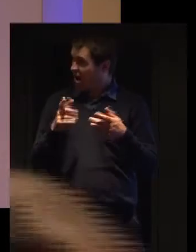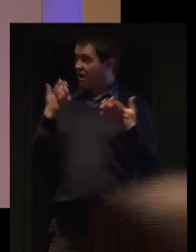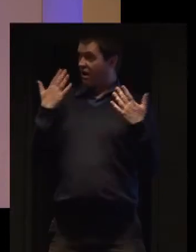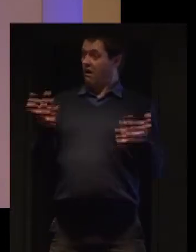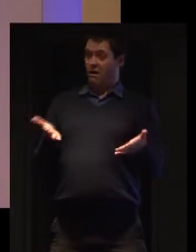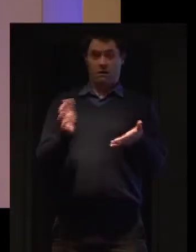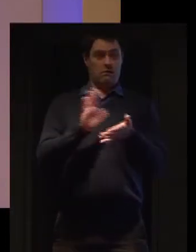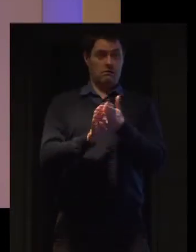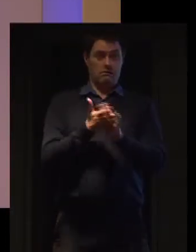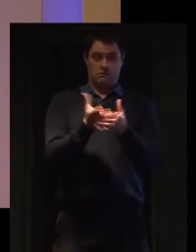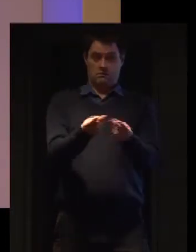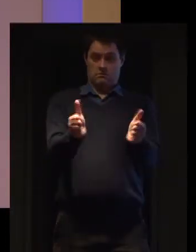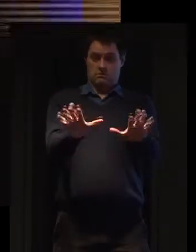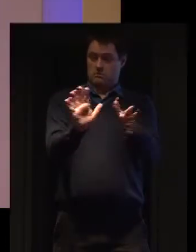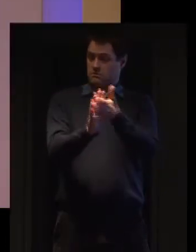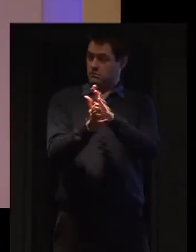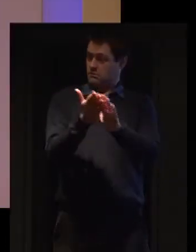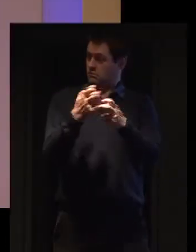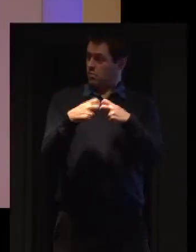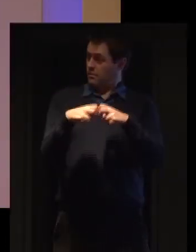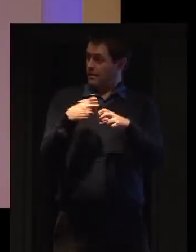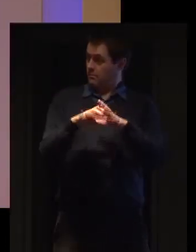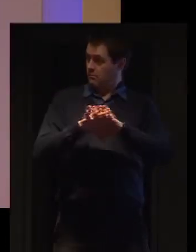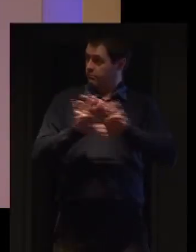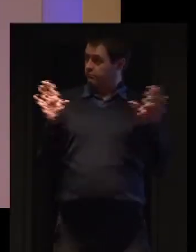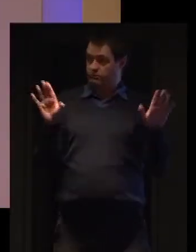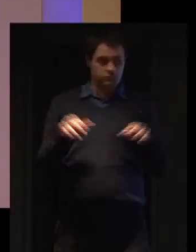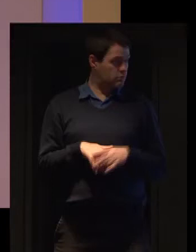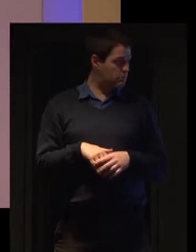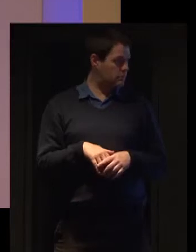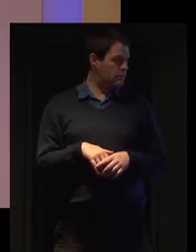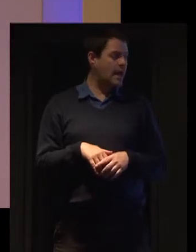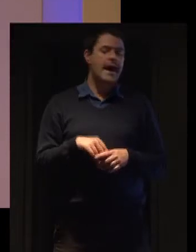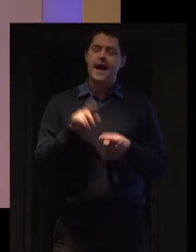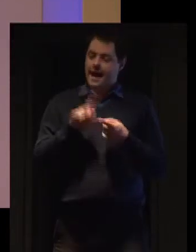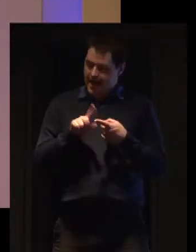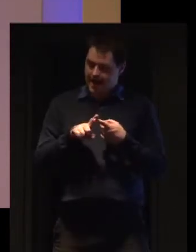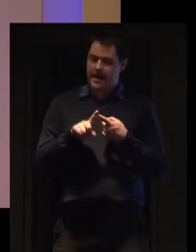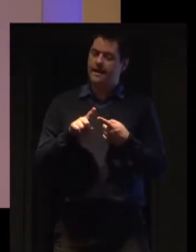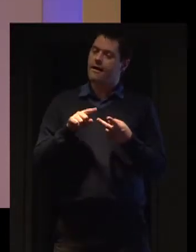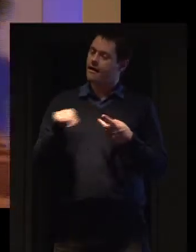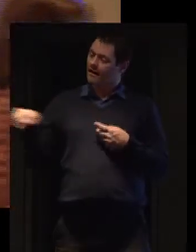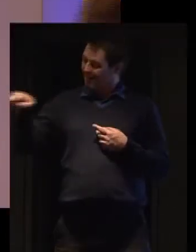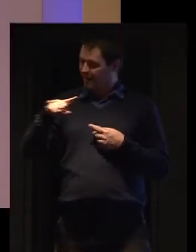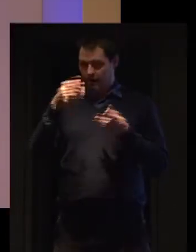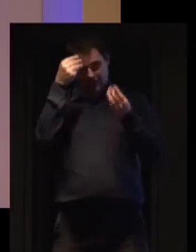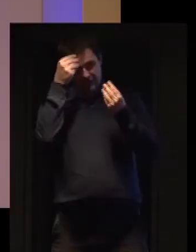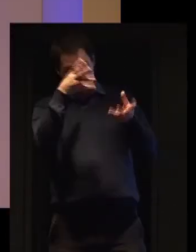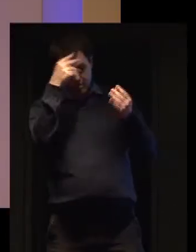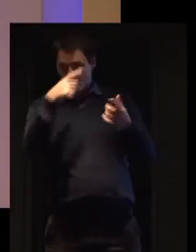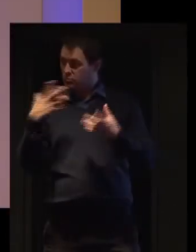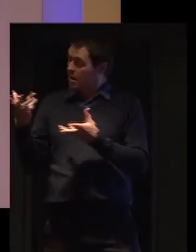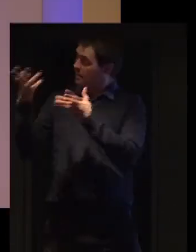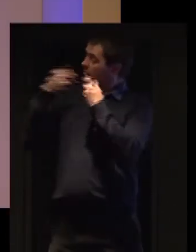football club gain better awareness of disabled issues, which is very important as we move through the years. In terms of